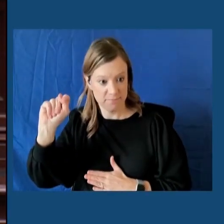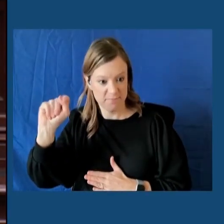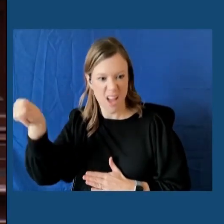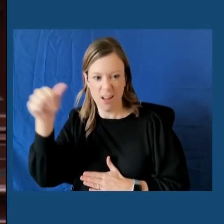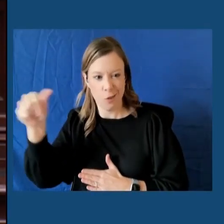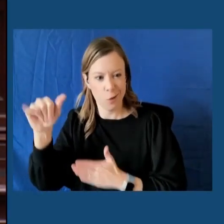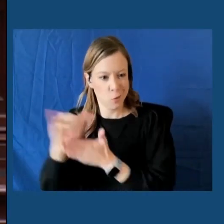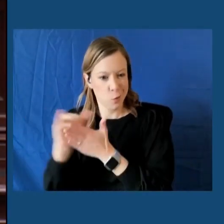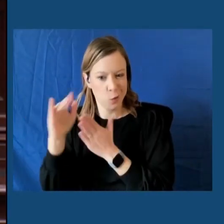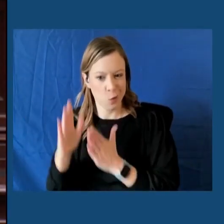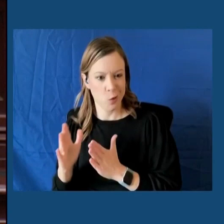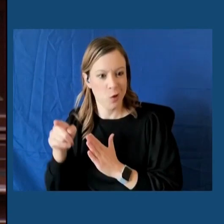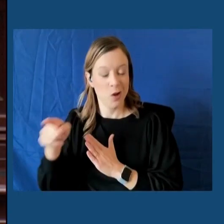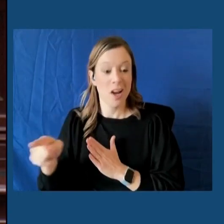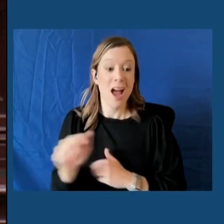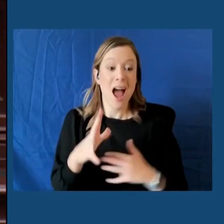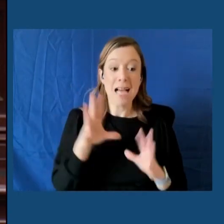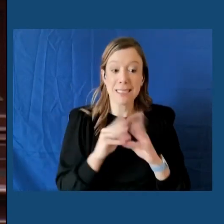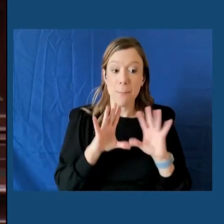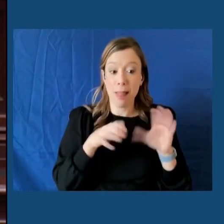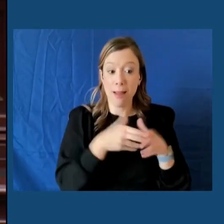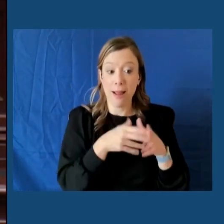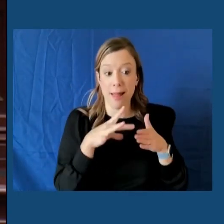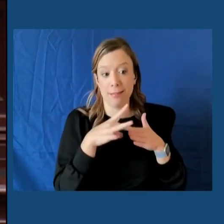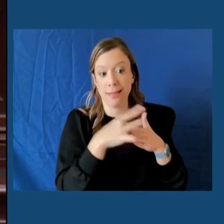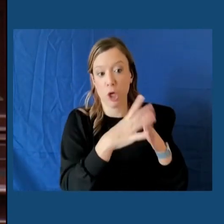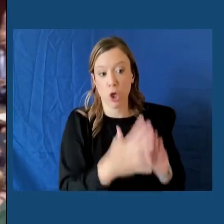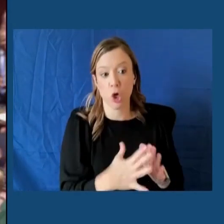Assembly Minority Leader Will Barkley.